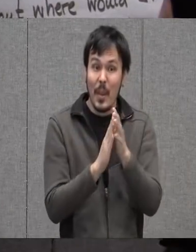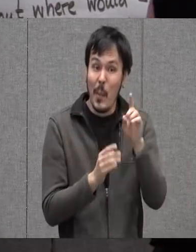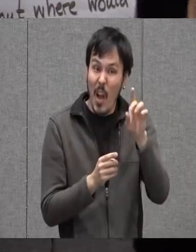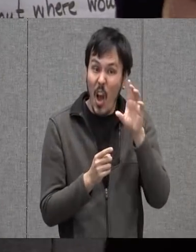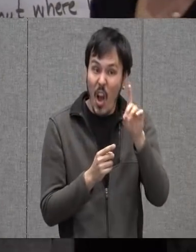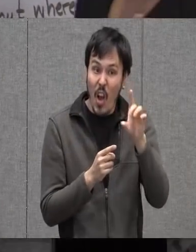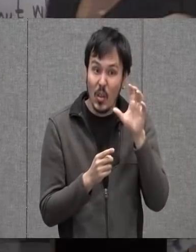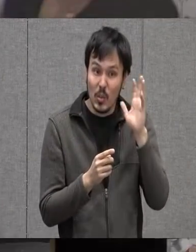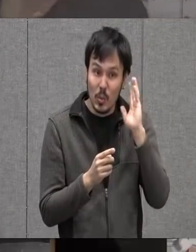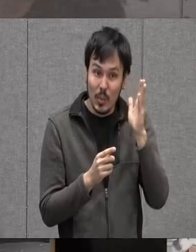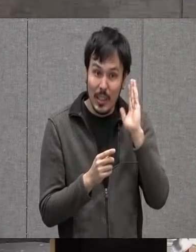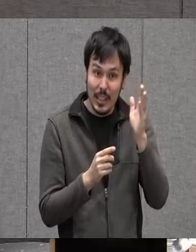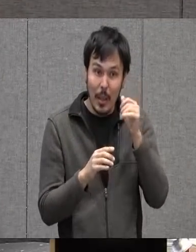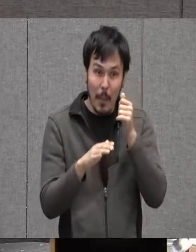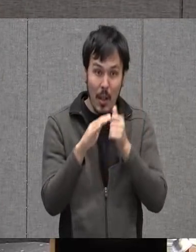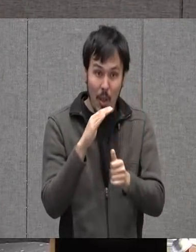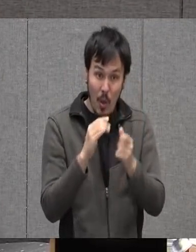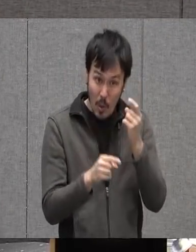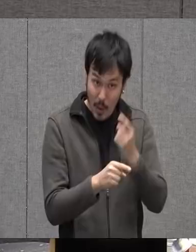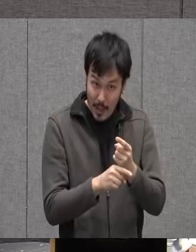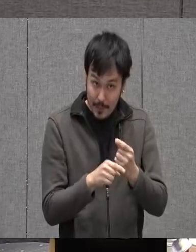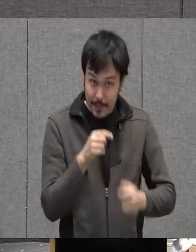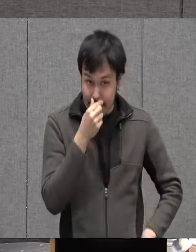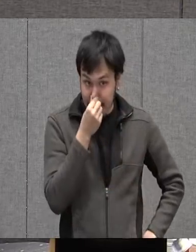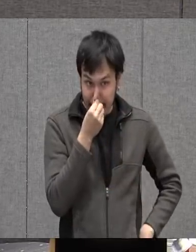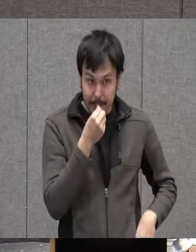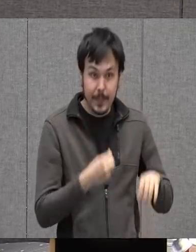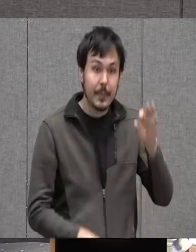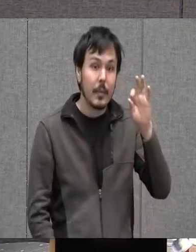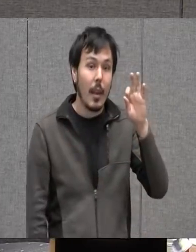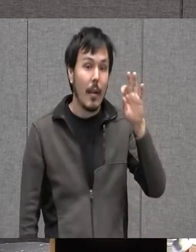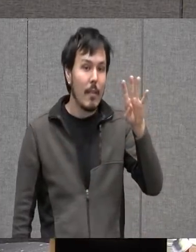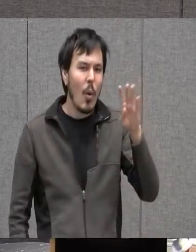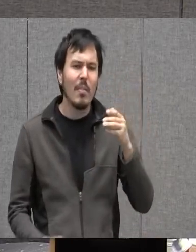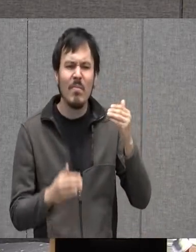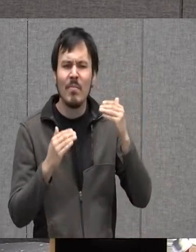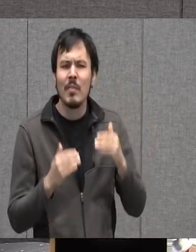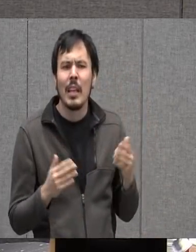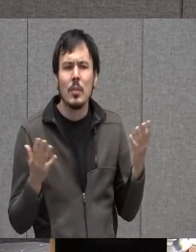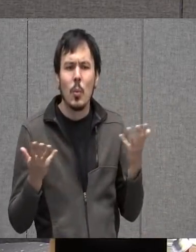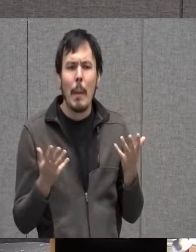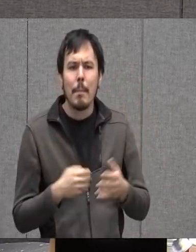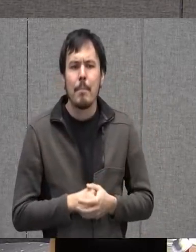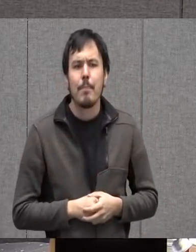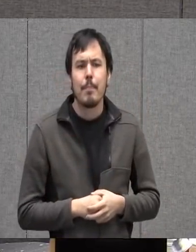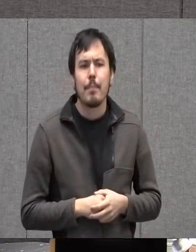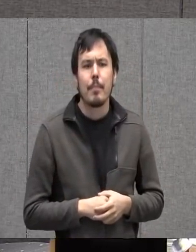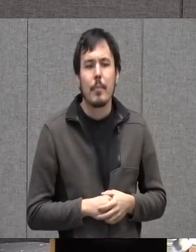here below it, right? So 94, what comes after 94?